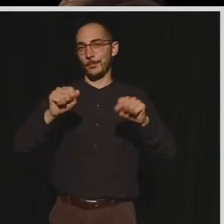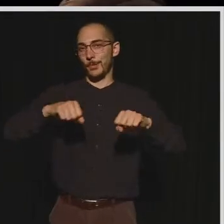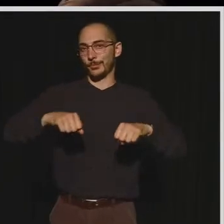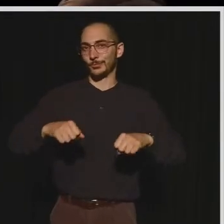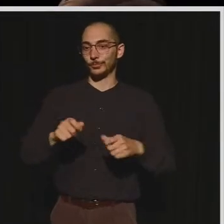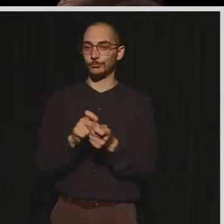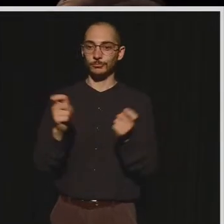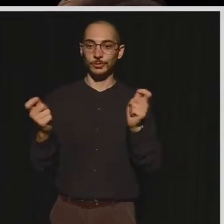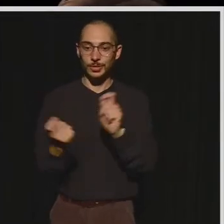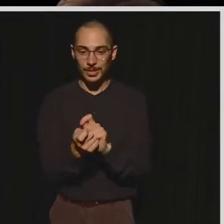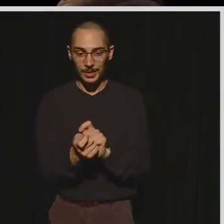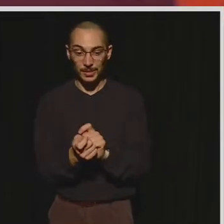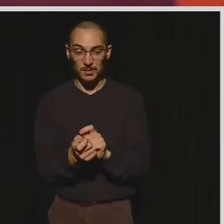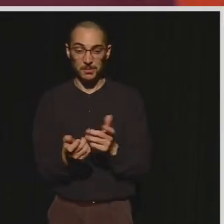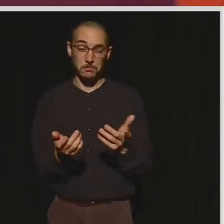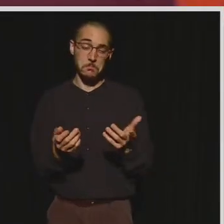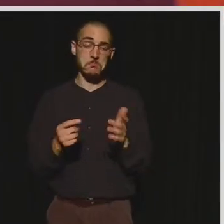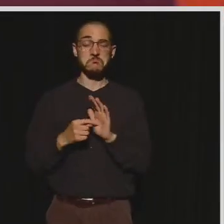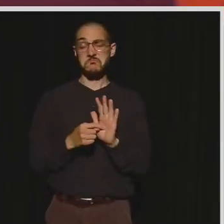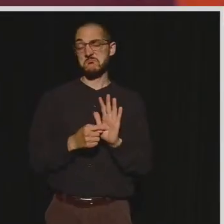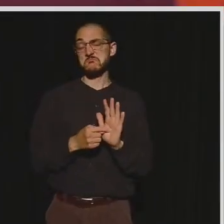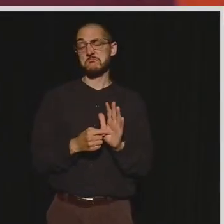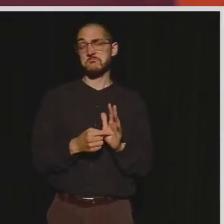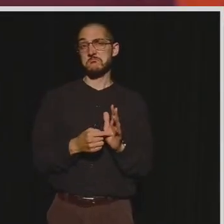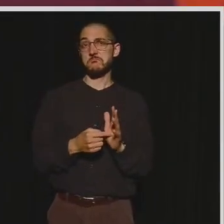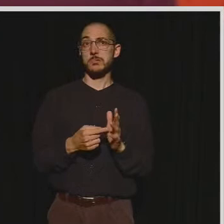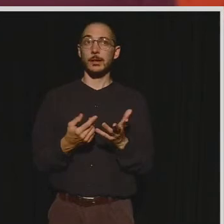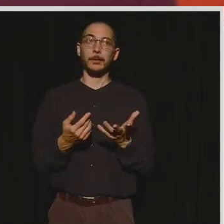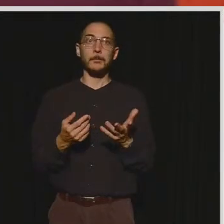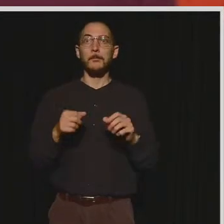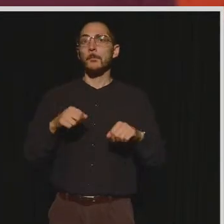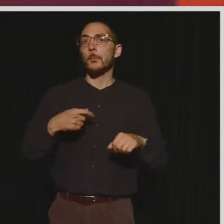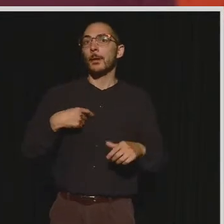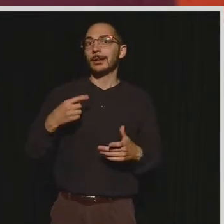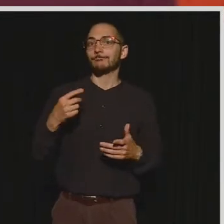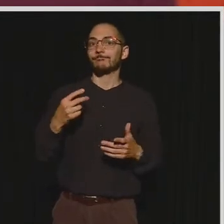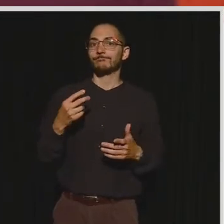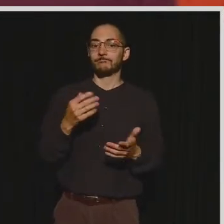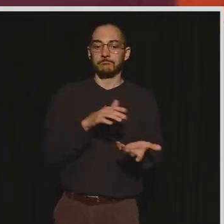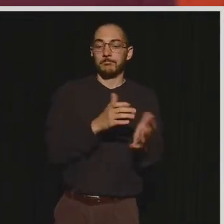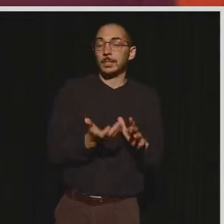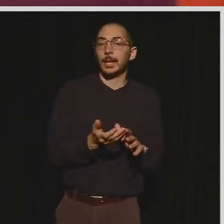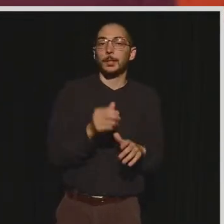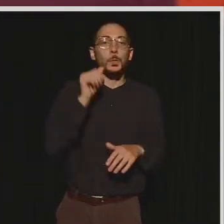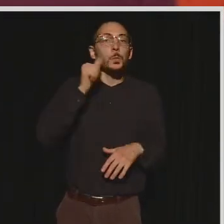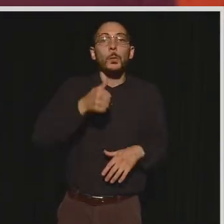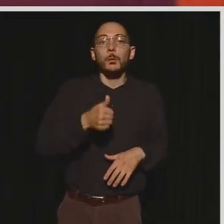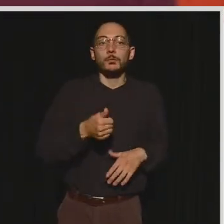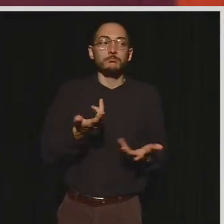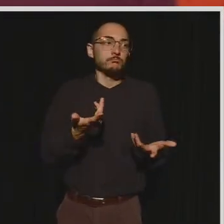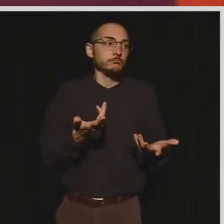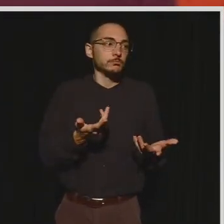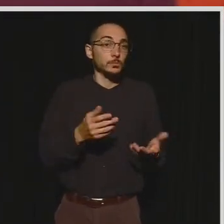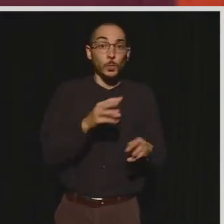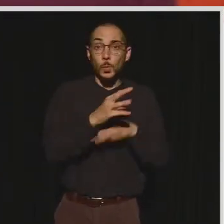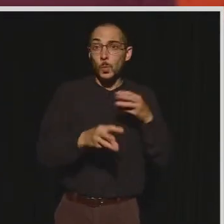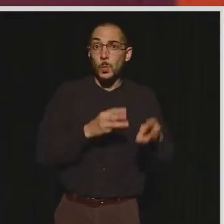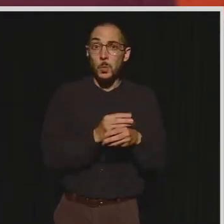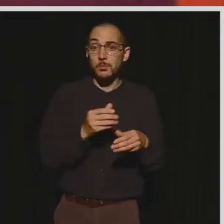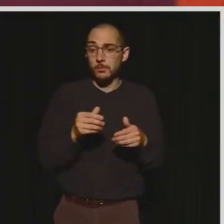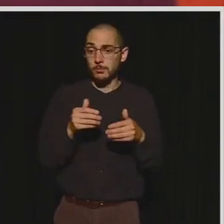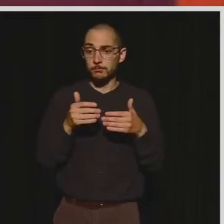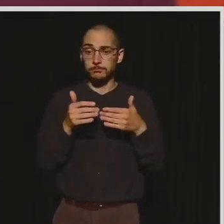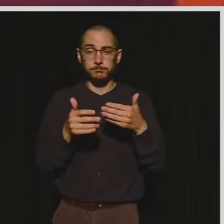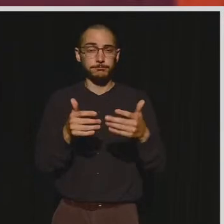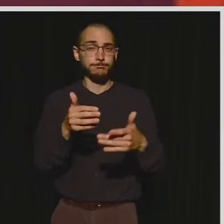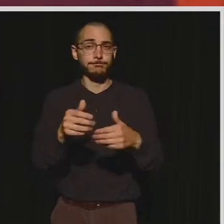this. I'm so proud. They're smarter at 20 than I was at 35. Like it's amazing. So I think